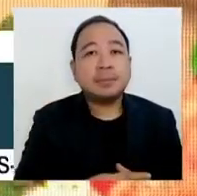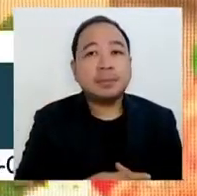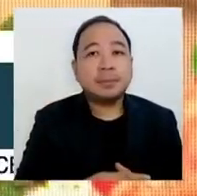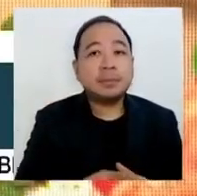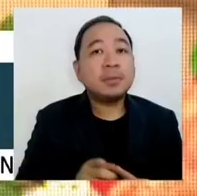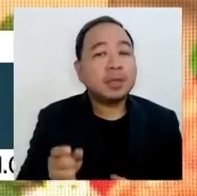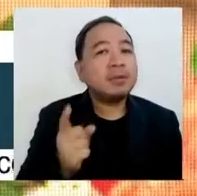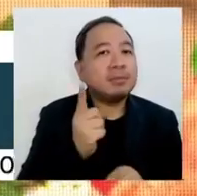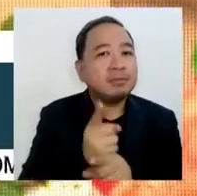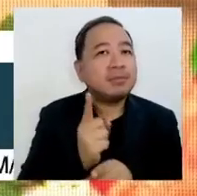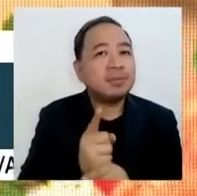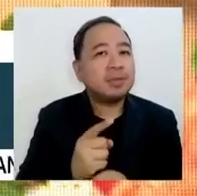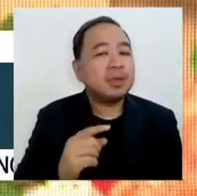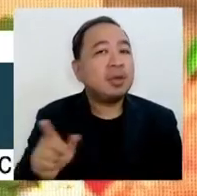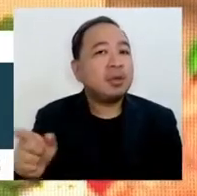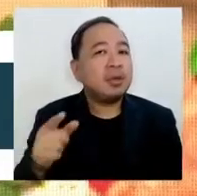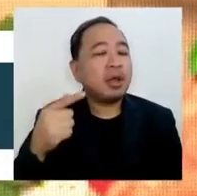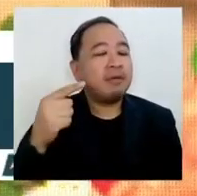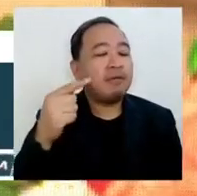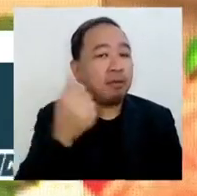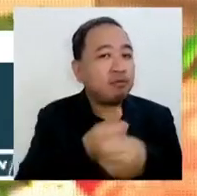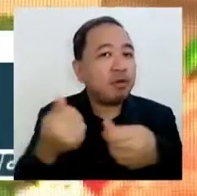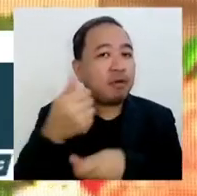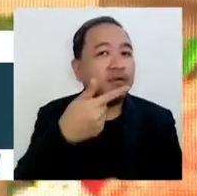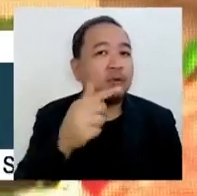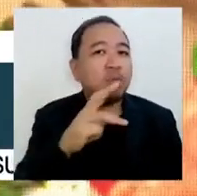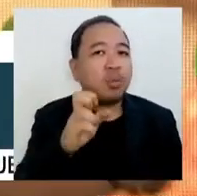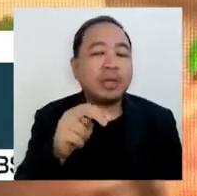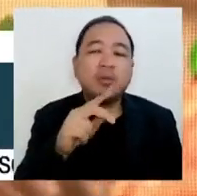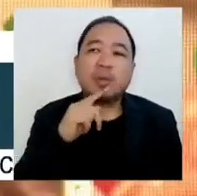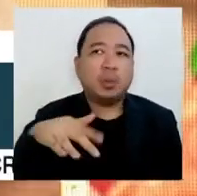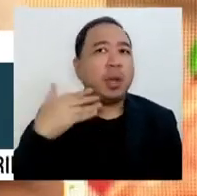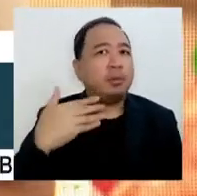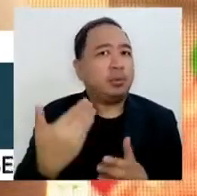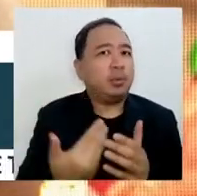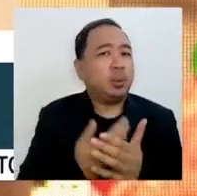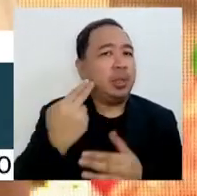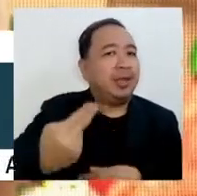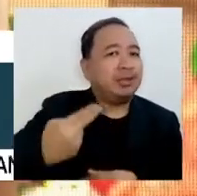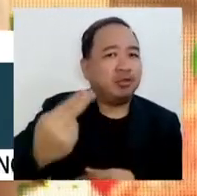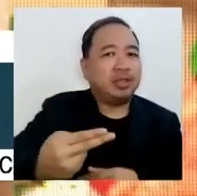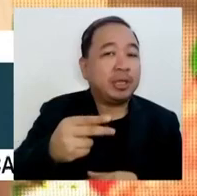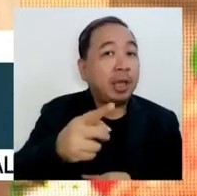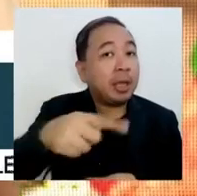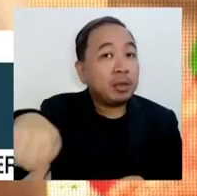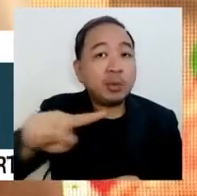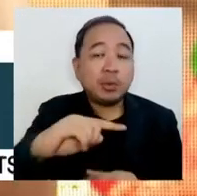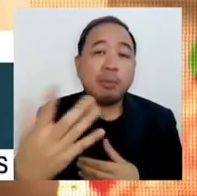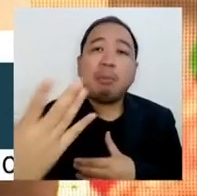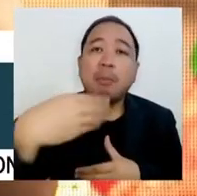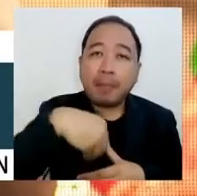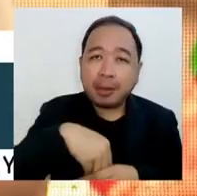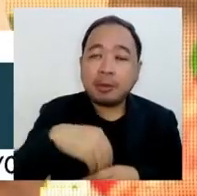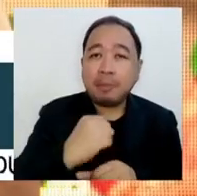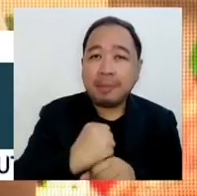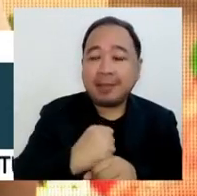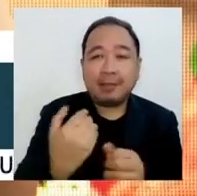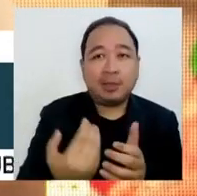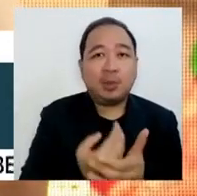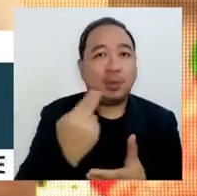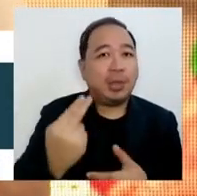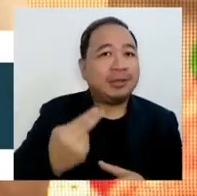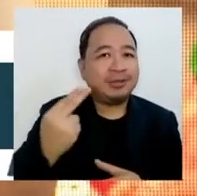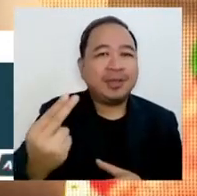Gwen, totoo nga, it was history making, and you were part of that history. For that, I will always